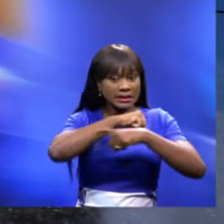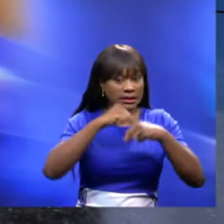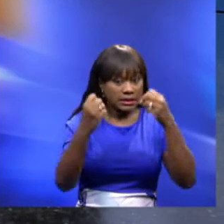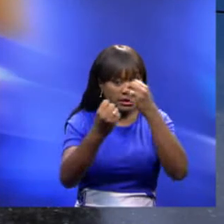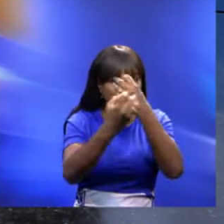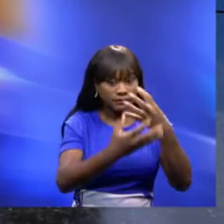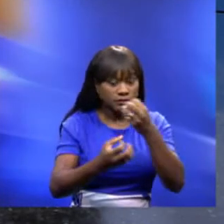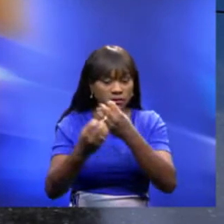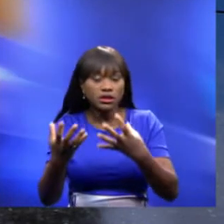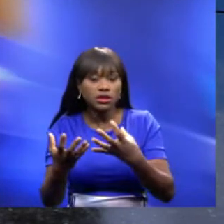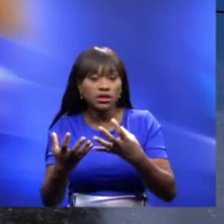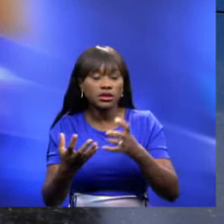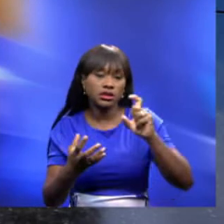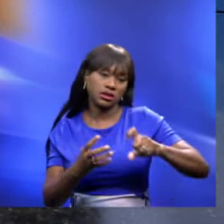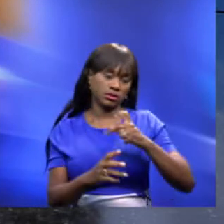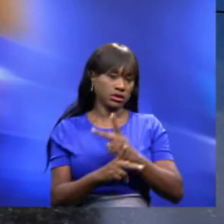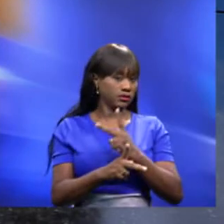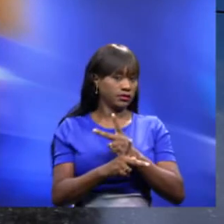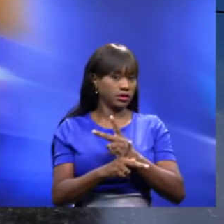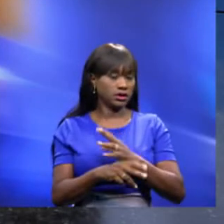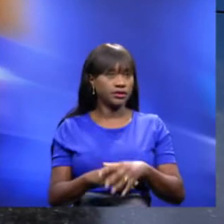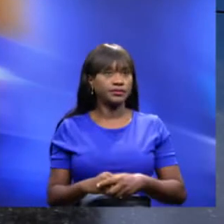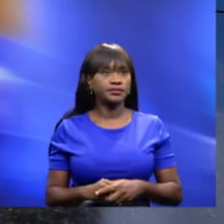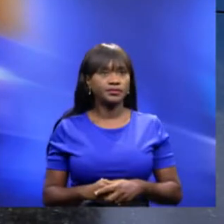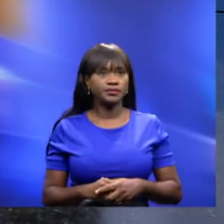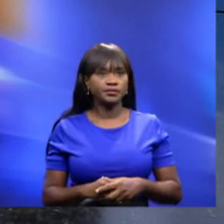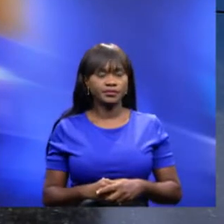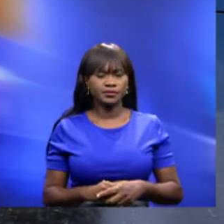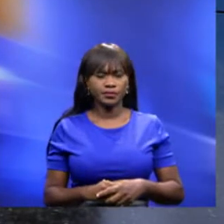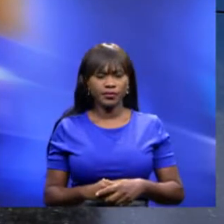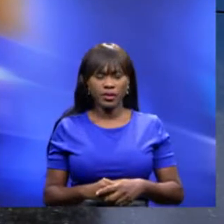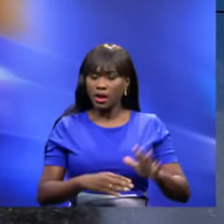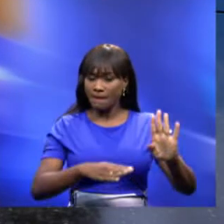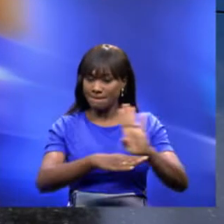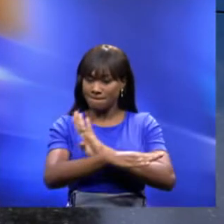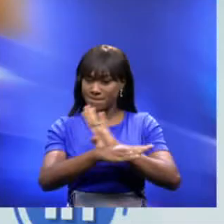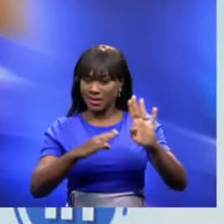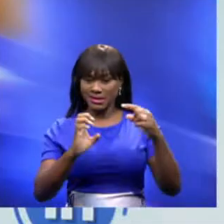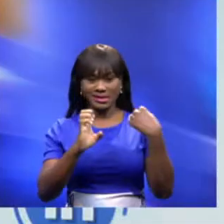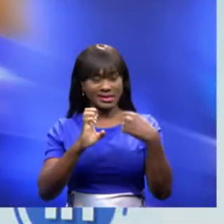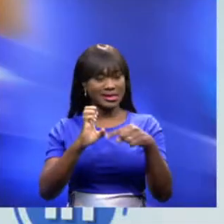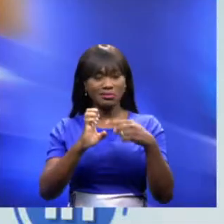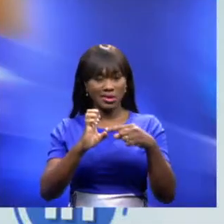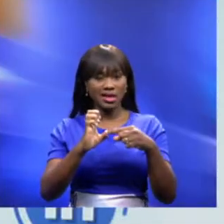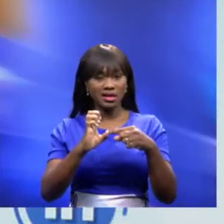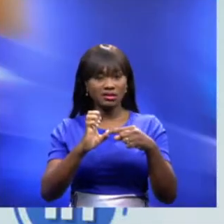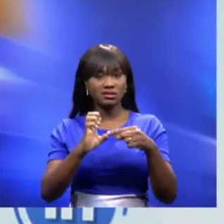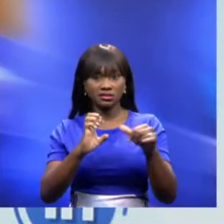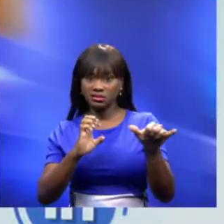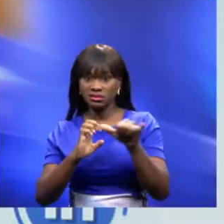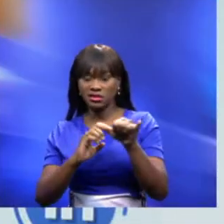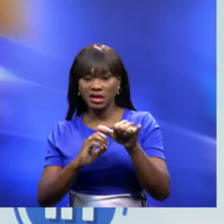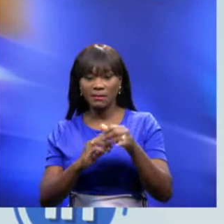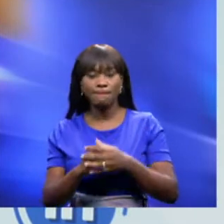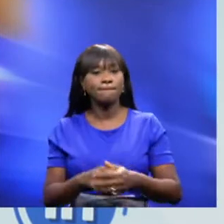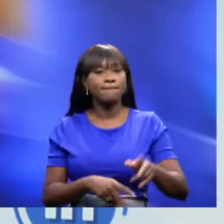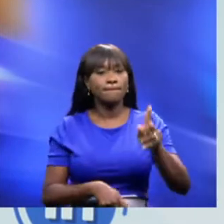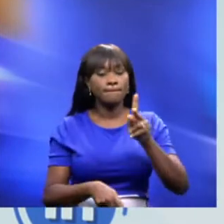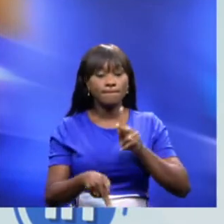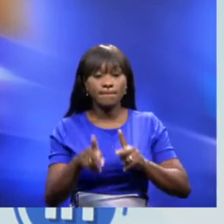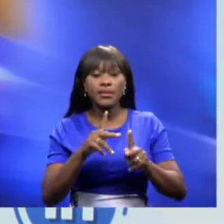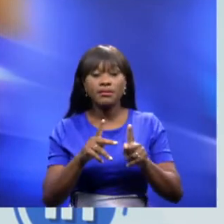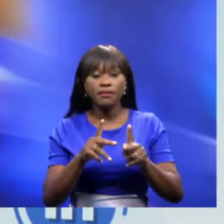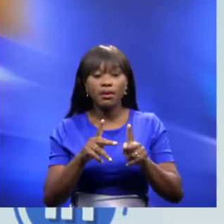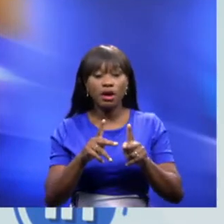listening to Angus also, the business email compromise. Yeah. You would find a lot of that. People are